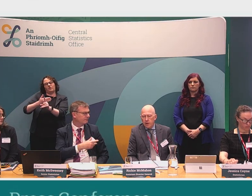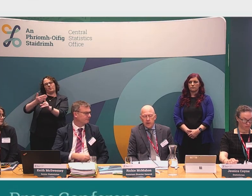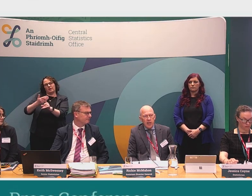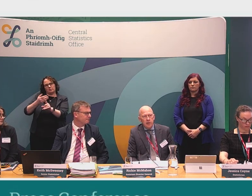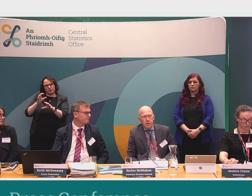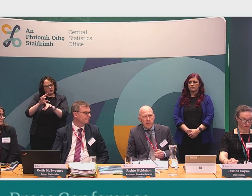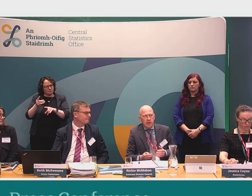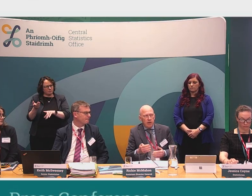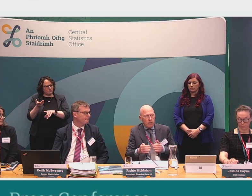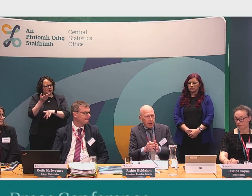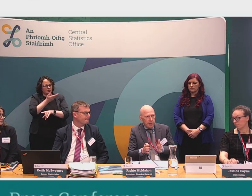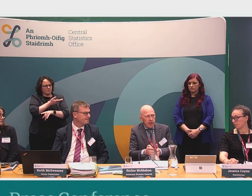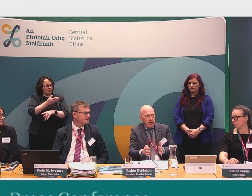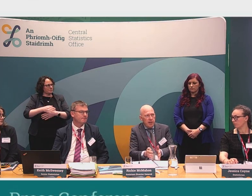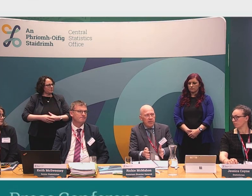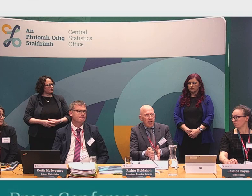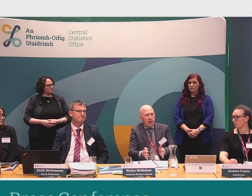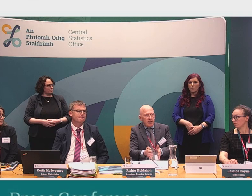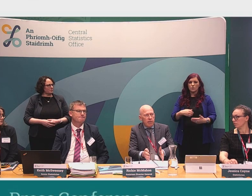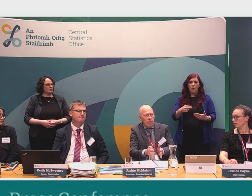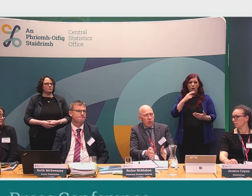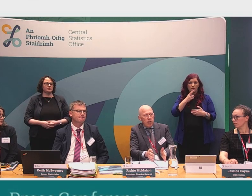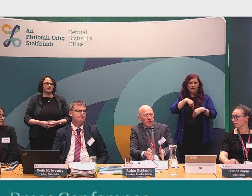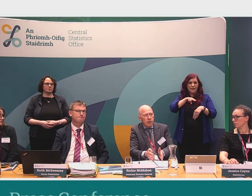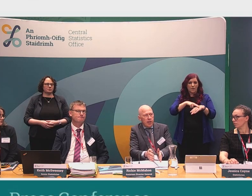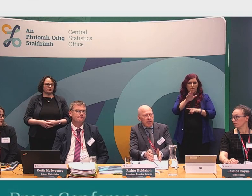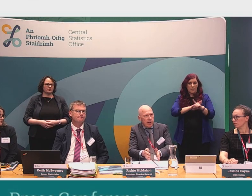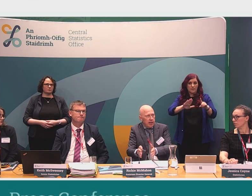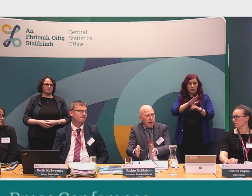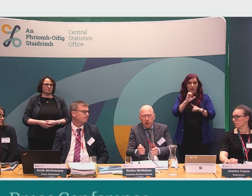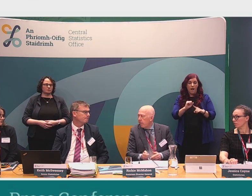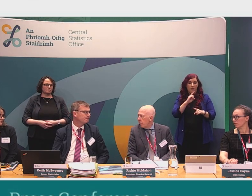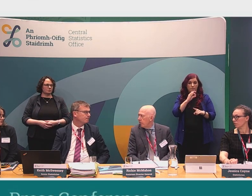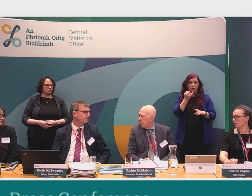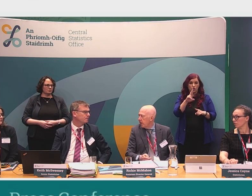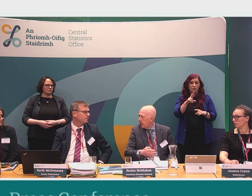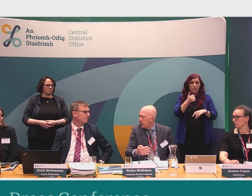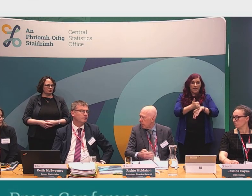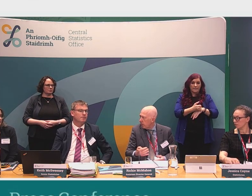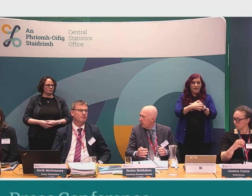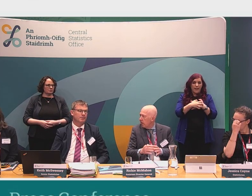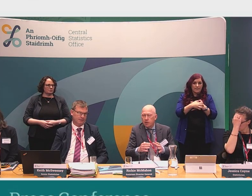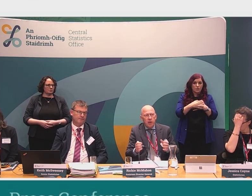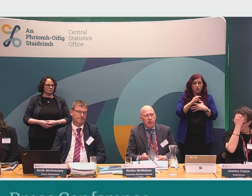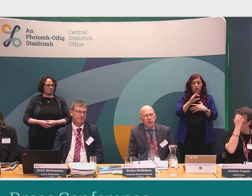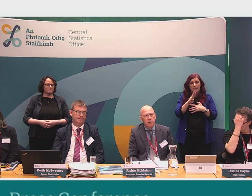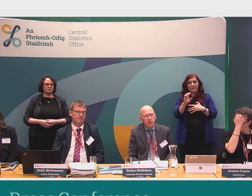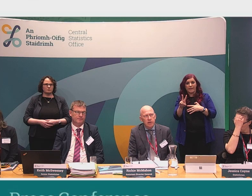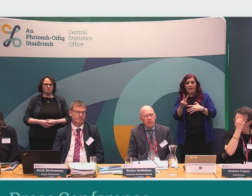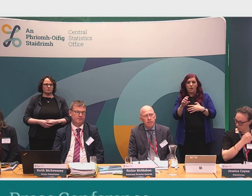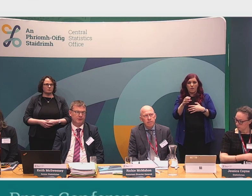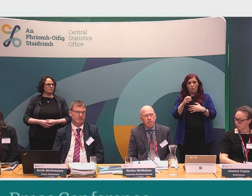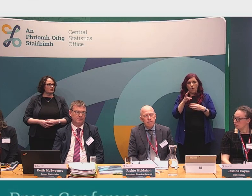an international basis, the whole area of gender-based violence, there are requirements coming at EU level which will be taken into account as part of this